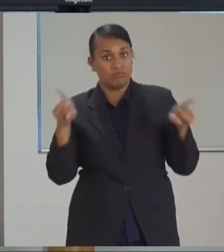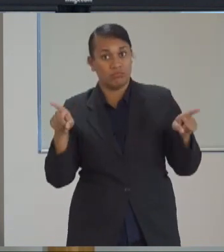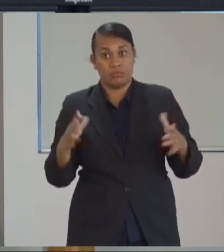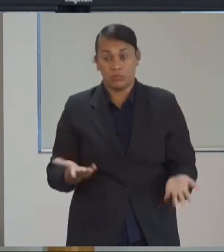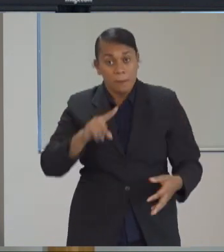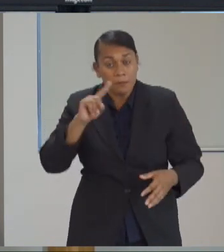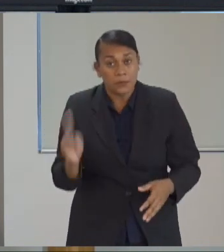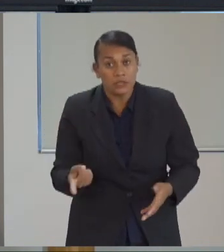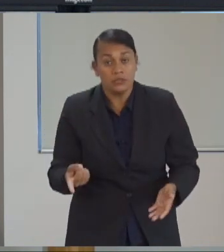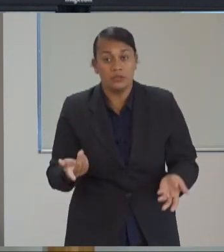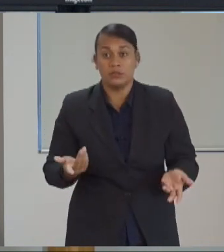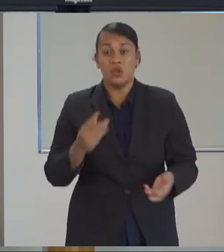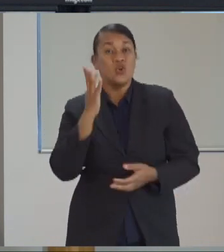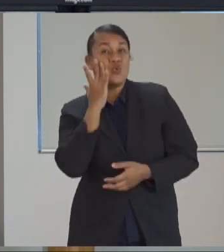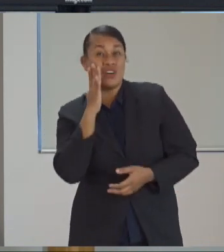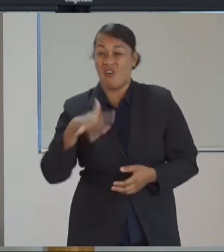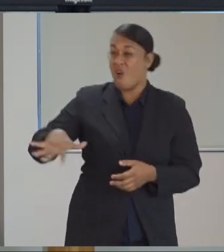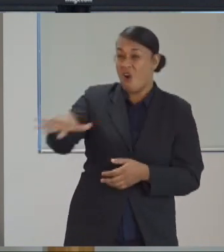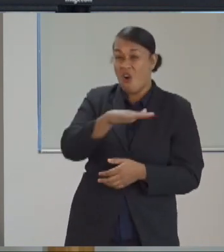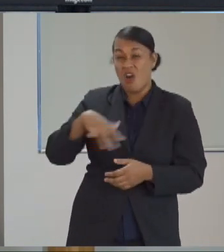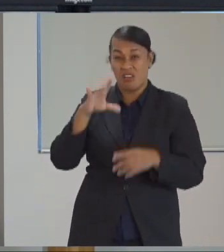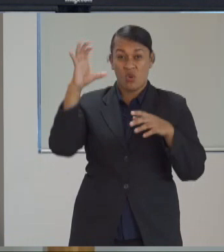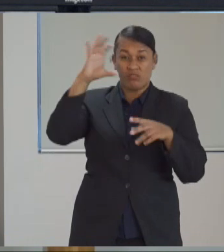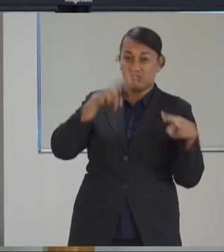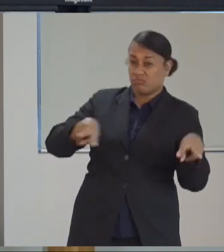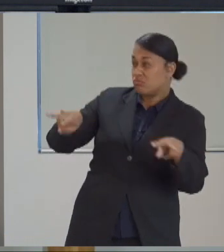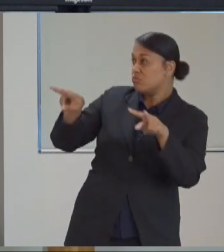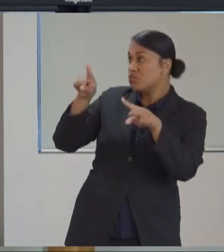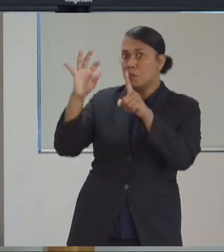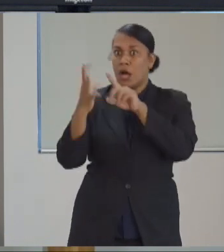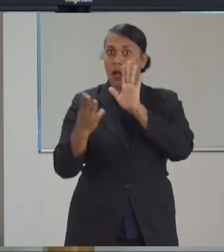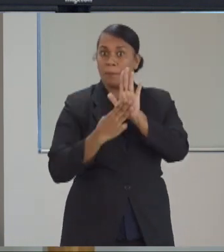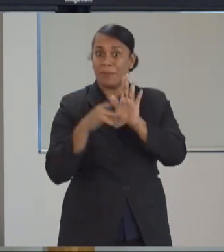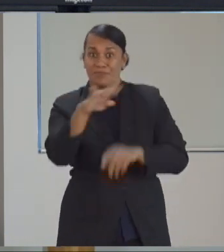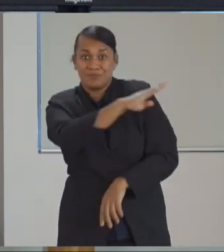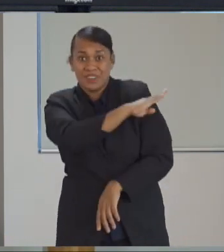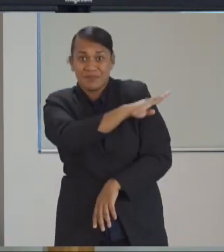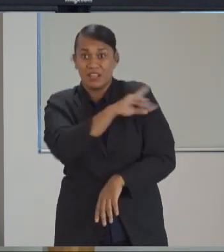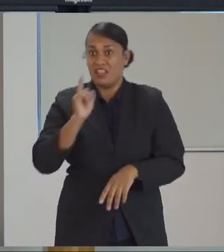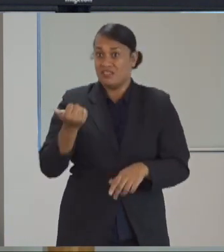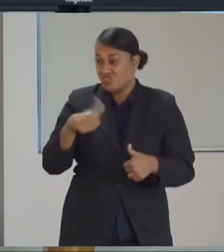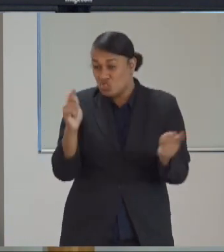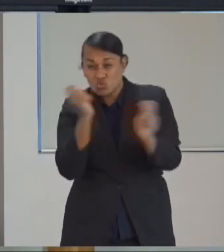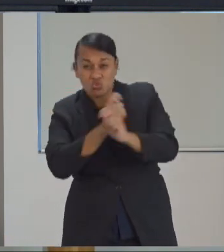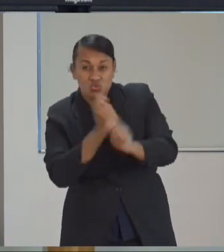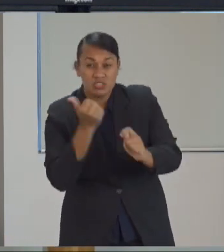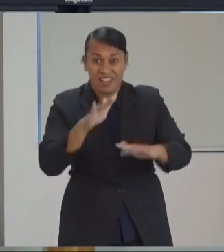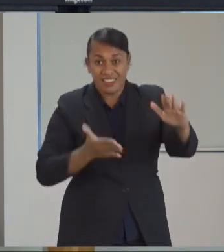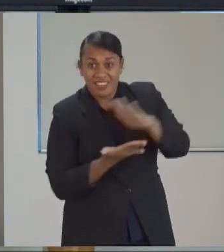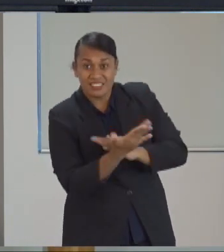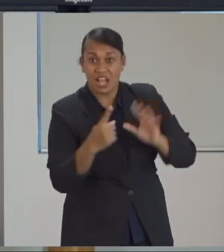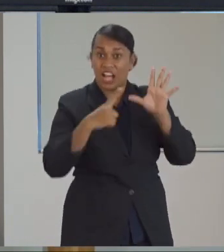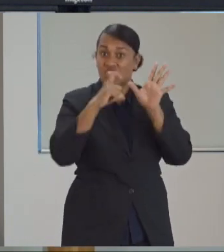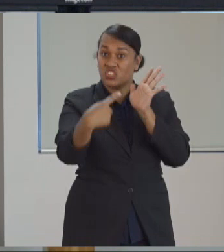Meanwhile, with the eyes of the nation and the Prime Minister for decisive leadership, any changes under the Public Health Act will be